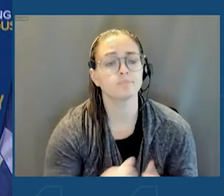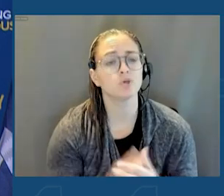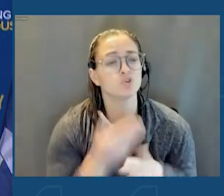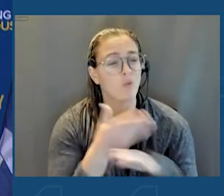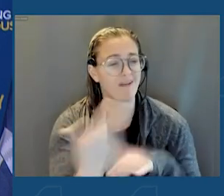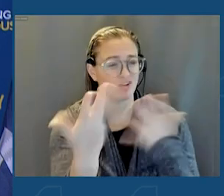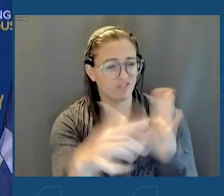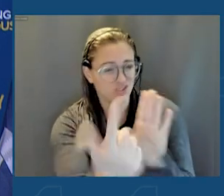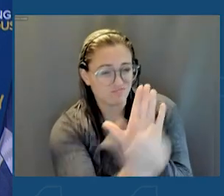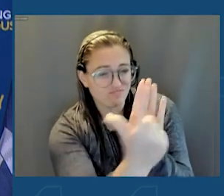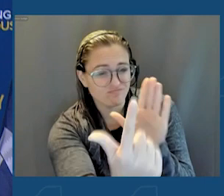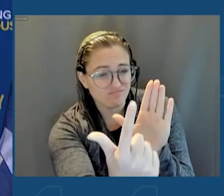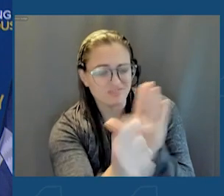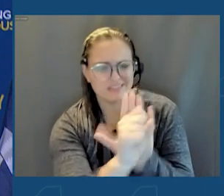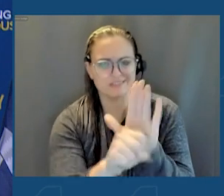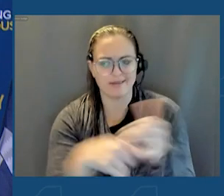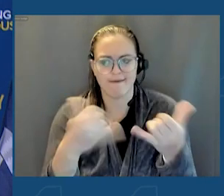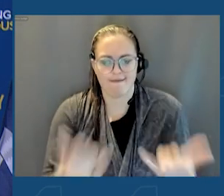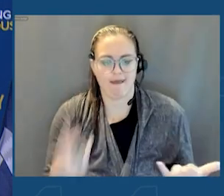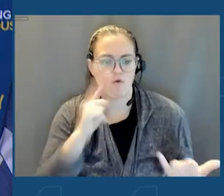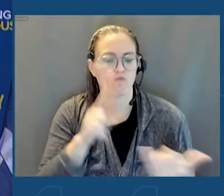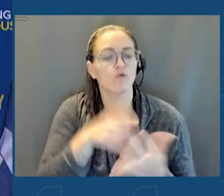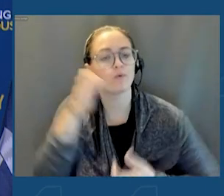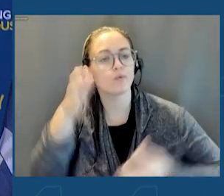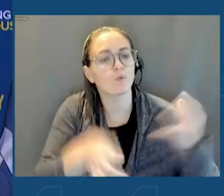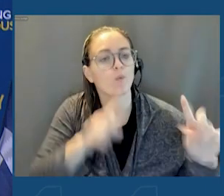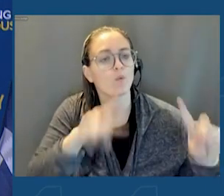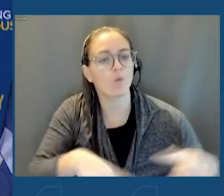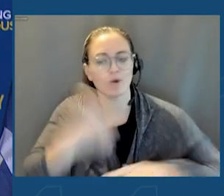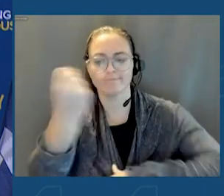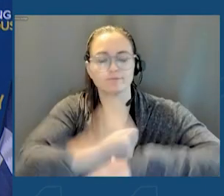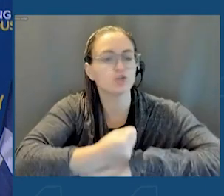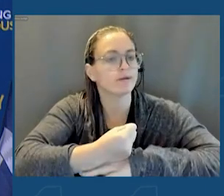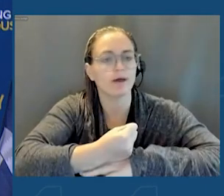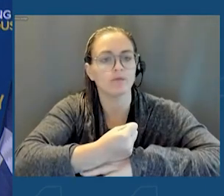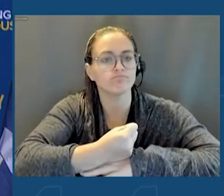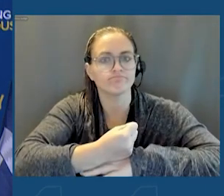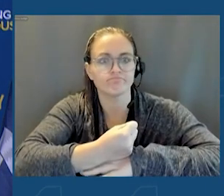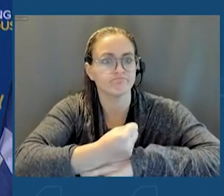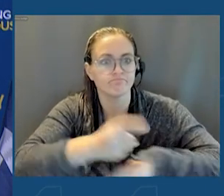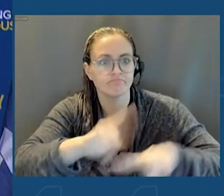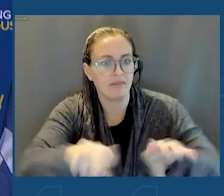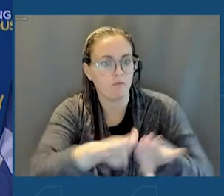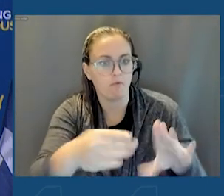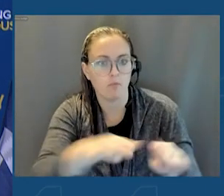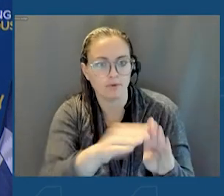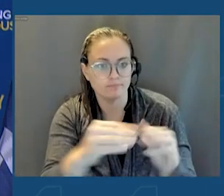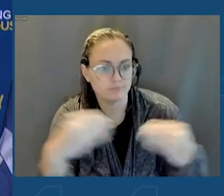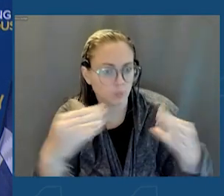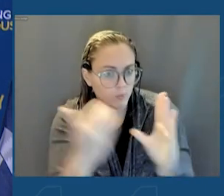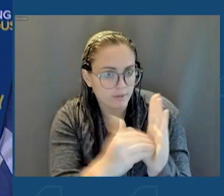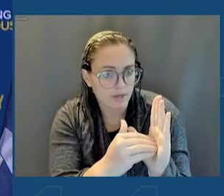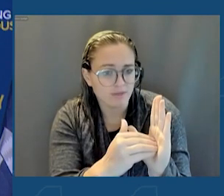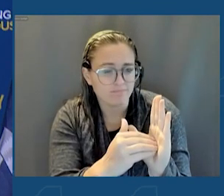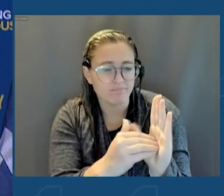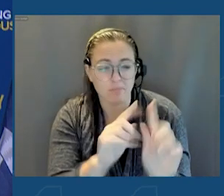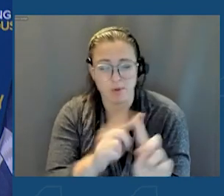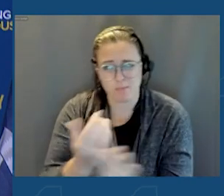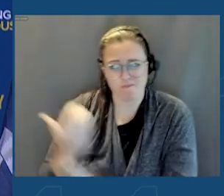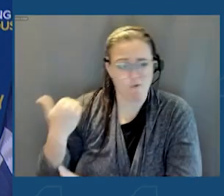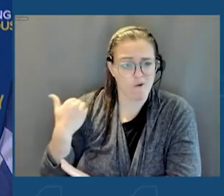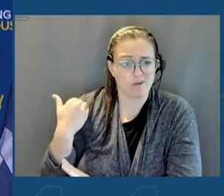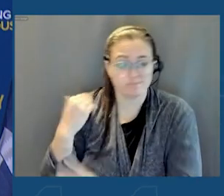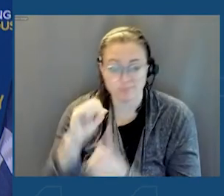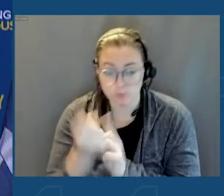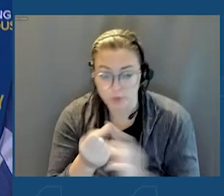the state can now pursue a court order and shut them down and padlock the store. Believe it or not, that was not the case before. So